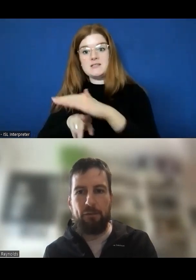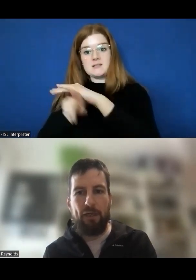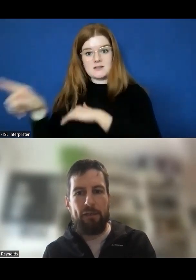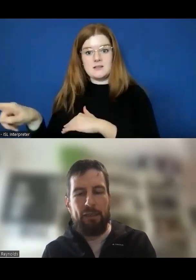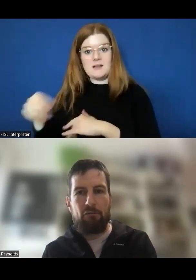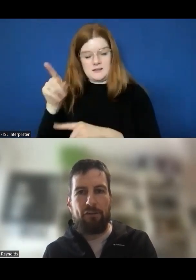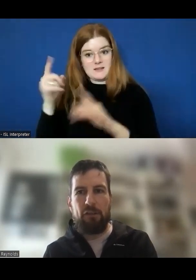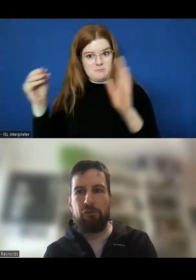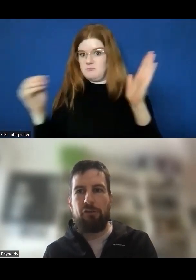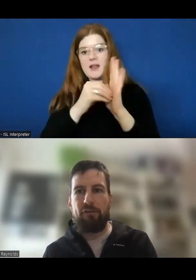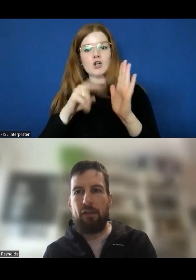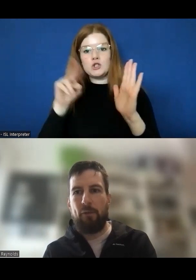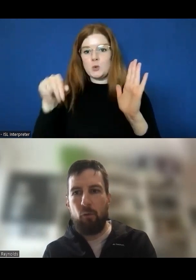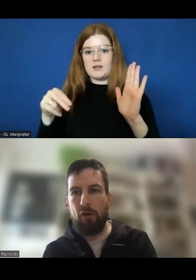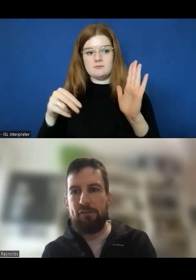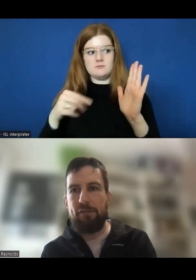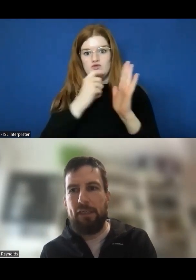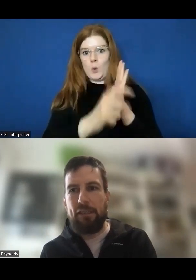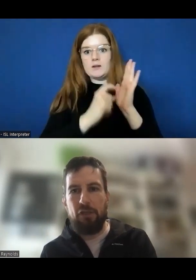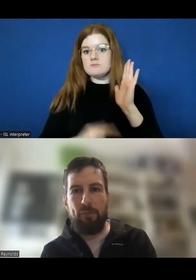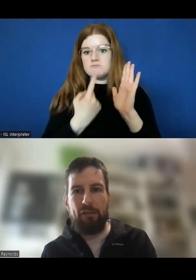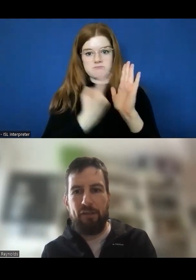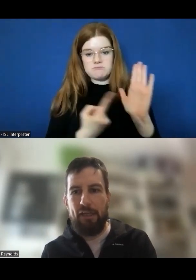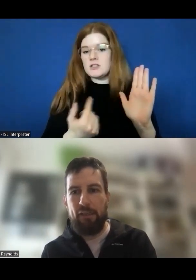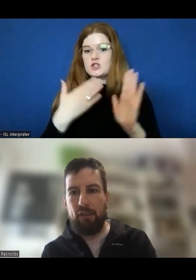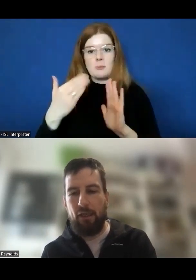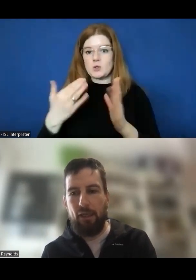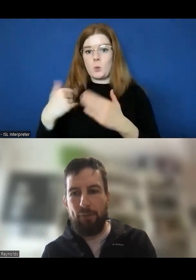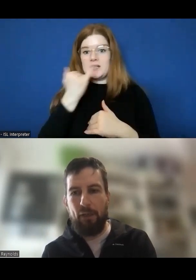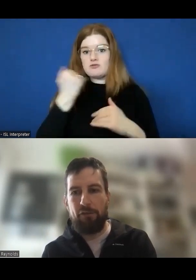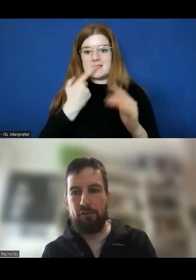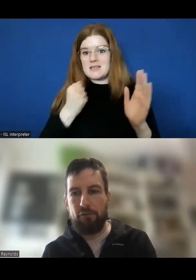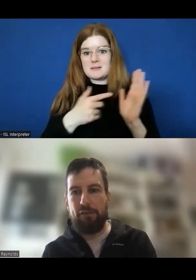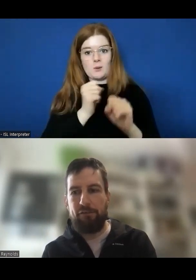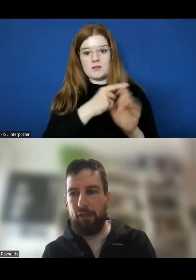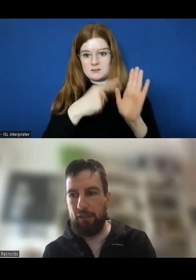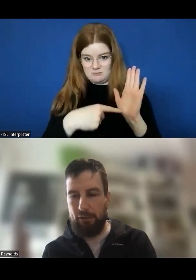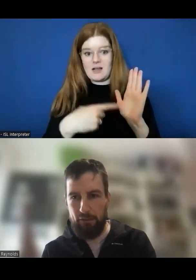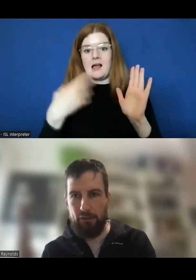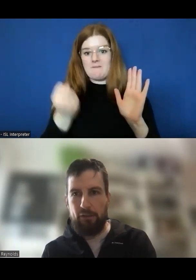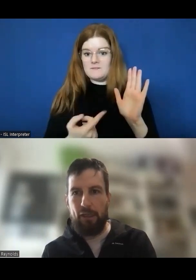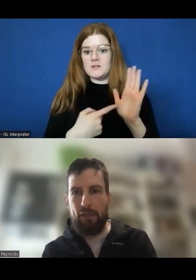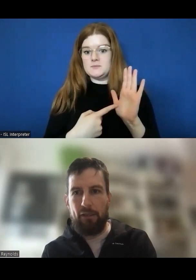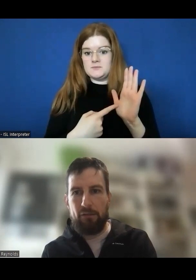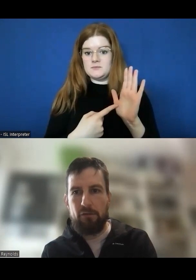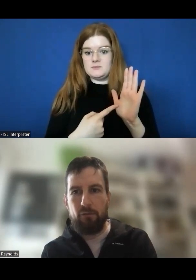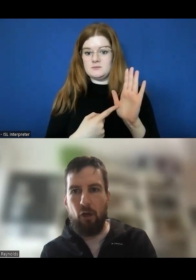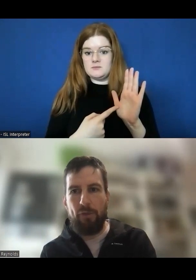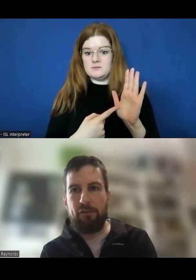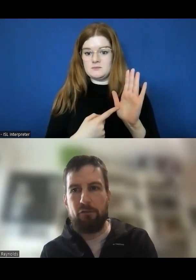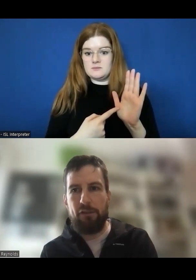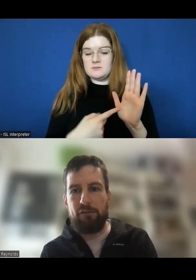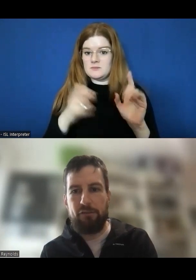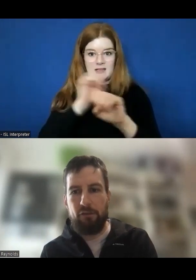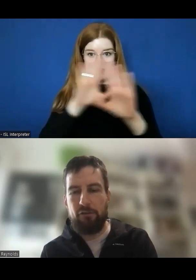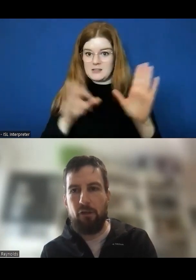in UN resolutions, and no matter what Israel may say about it, there is a